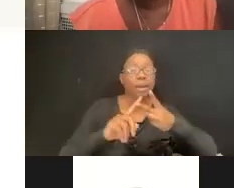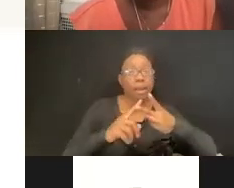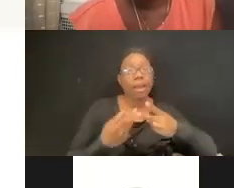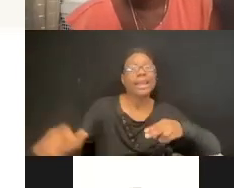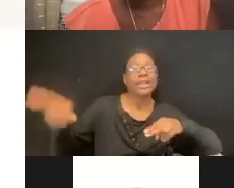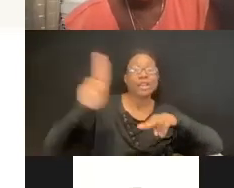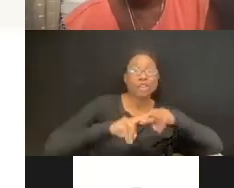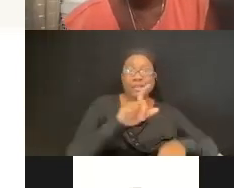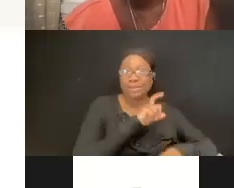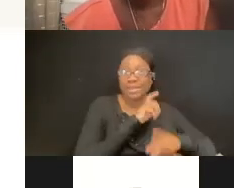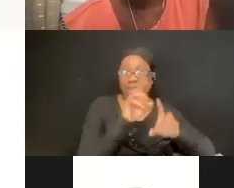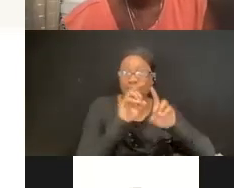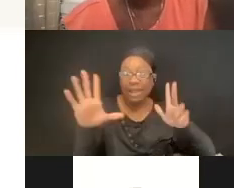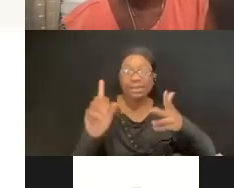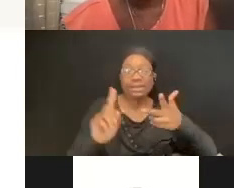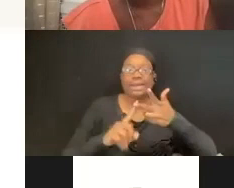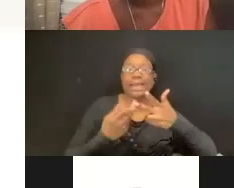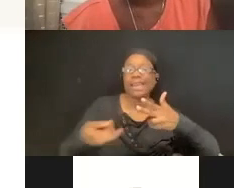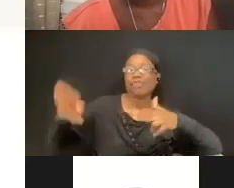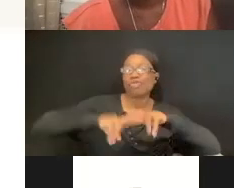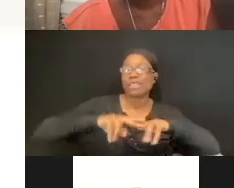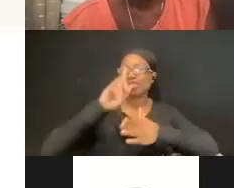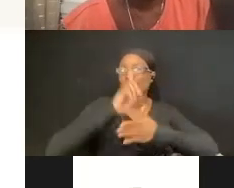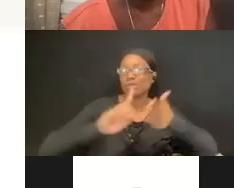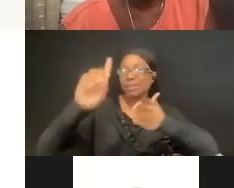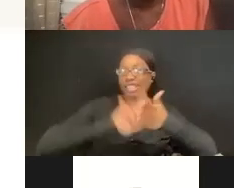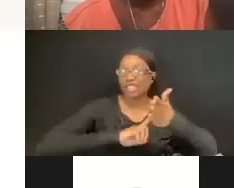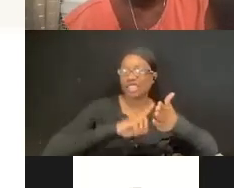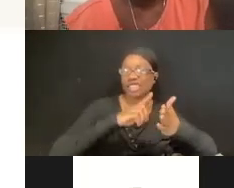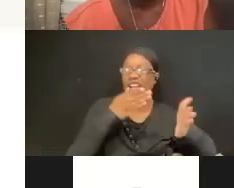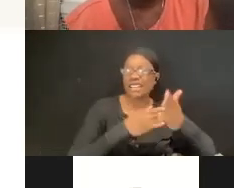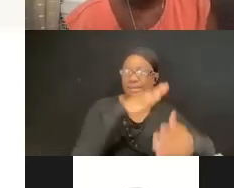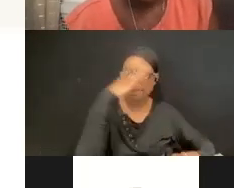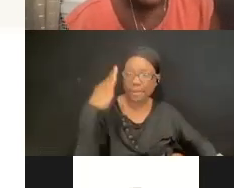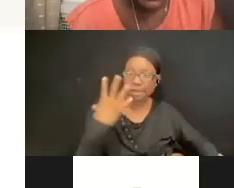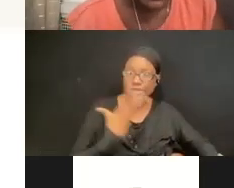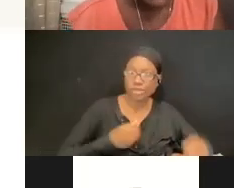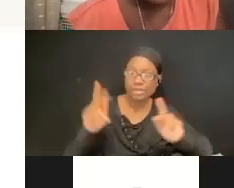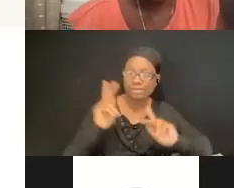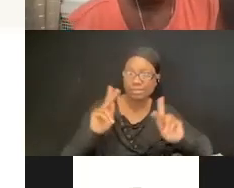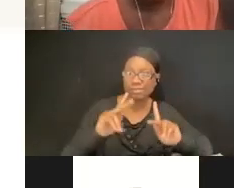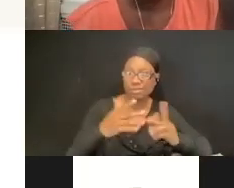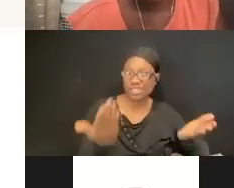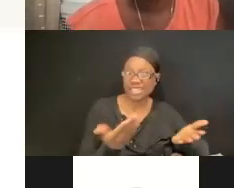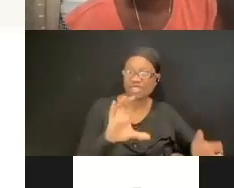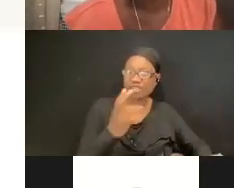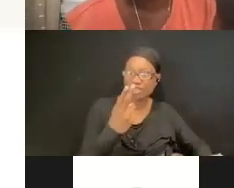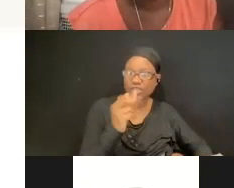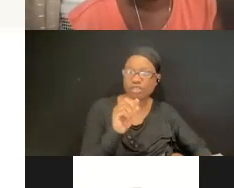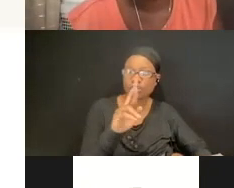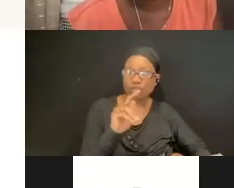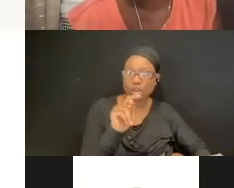increased discrimination that trans folks who are Black are experiencing in the city. Black